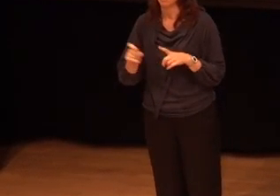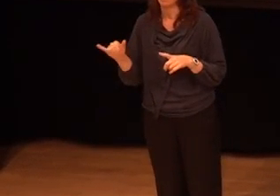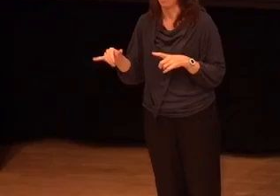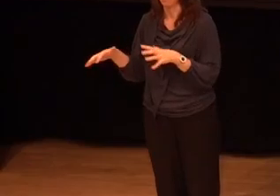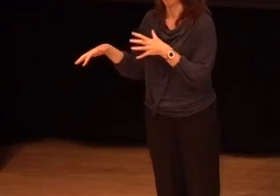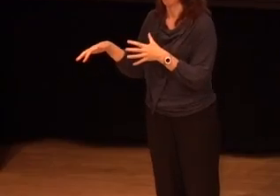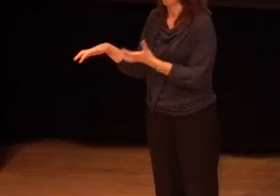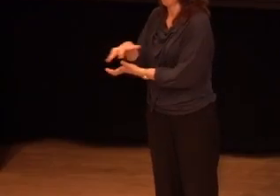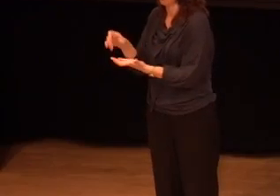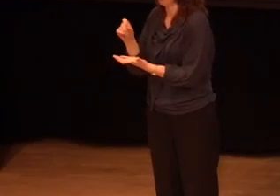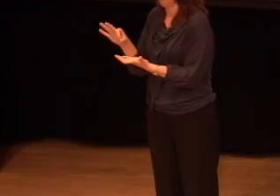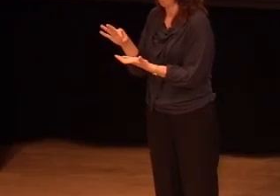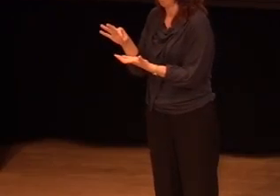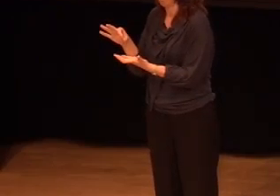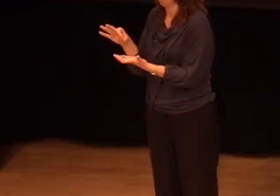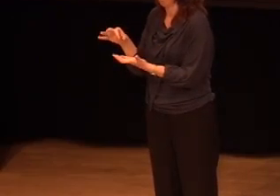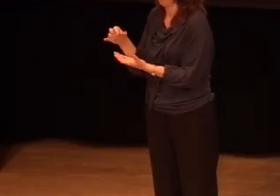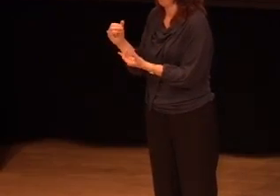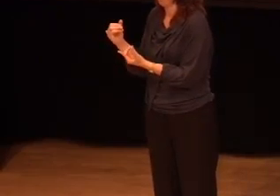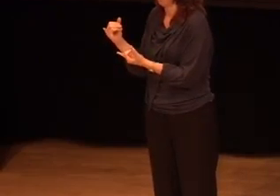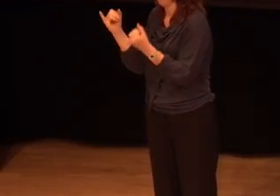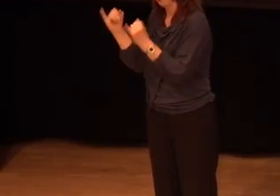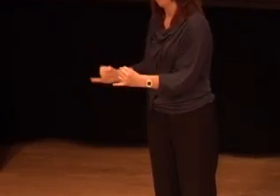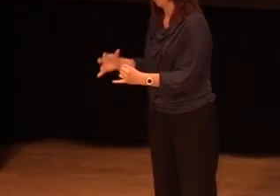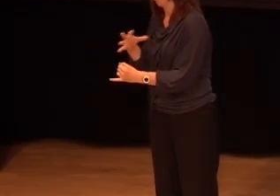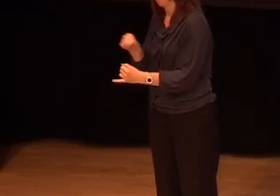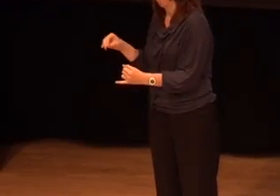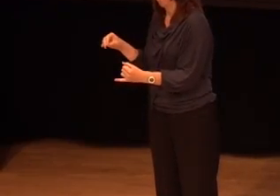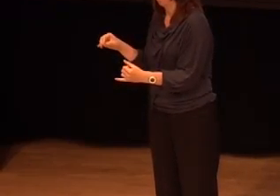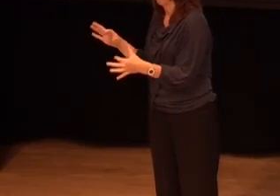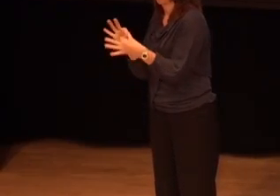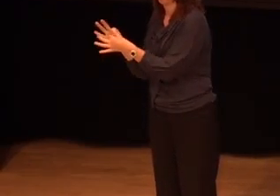collectivism and individualism, I think, we have in Australia.